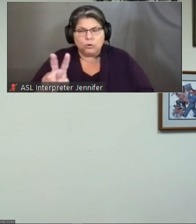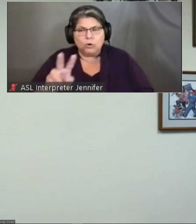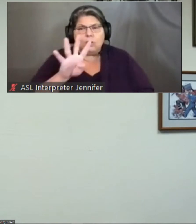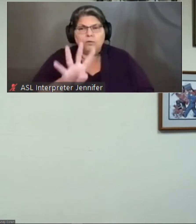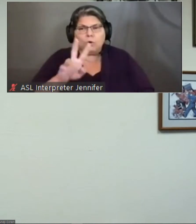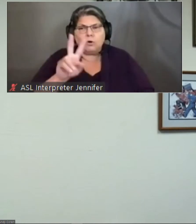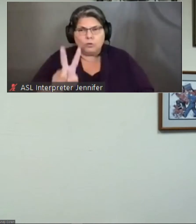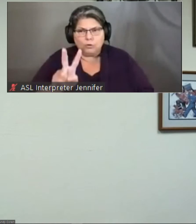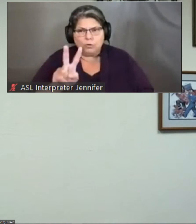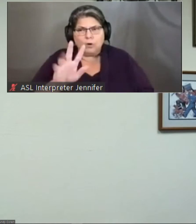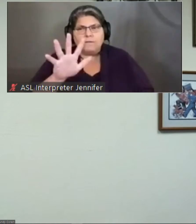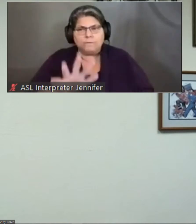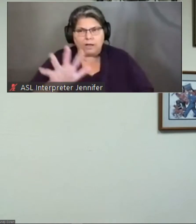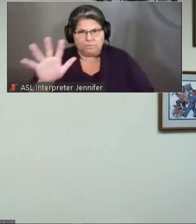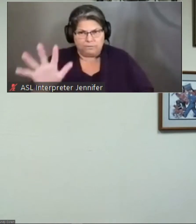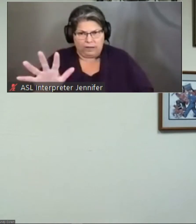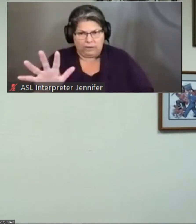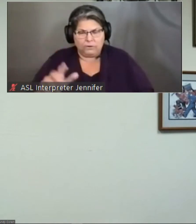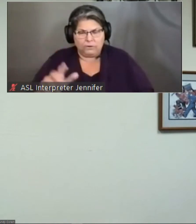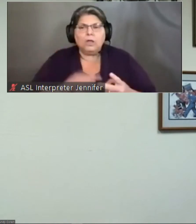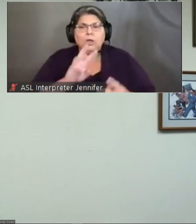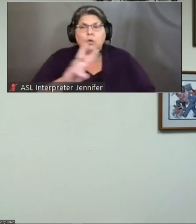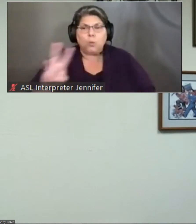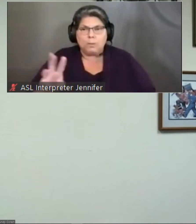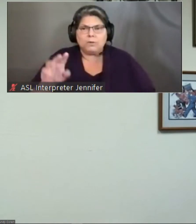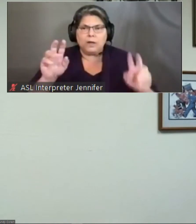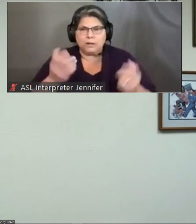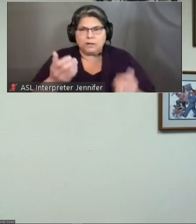833-422-4255, and the website is